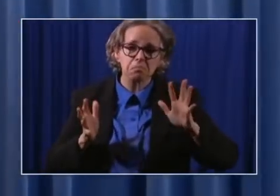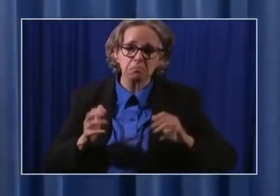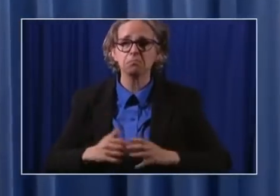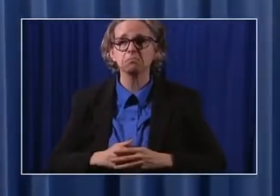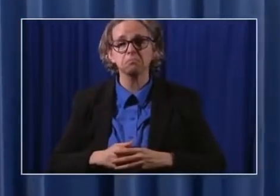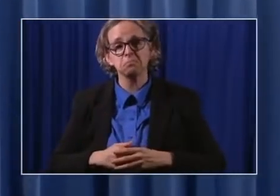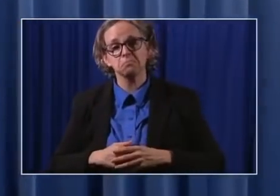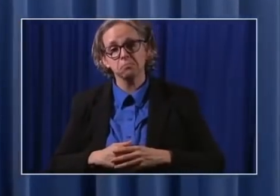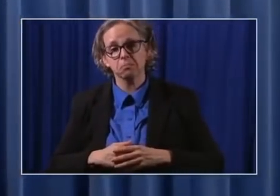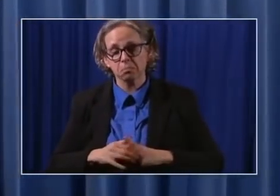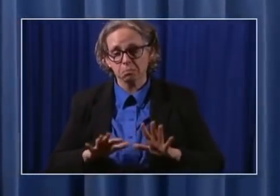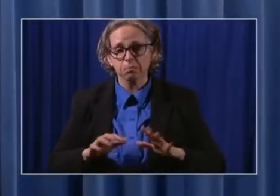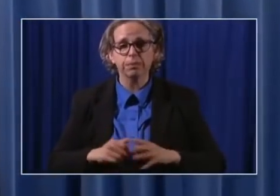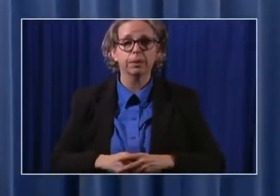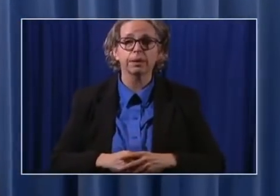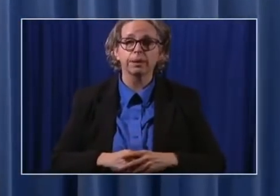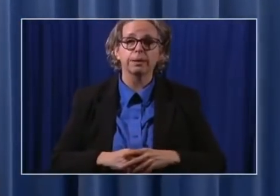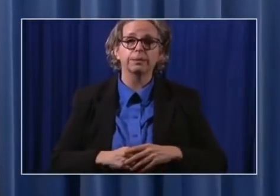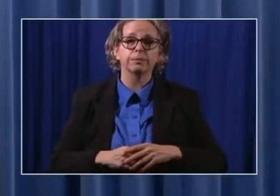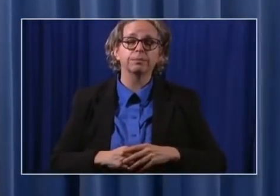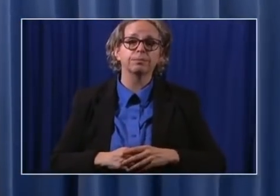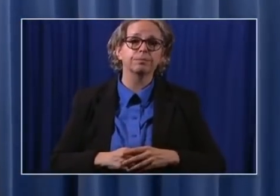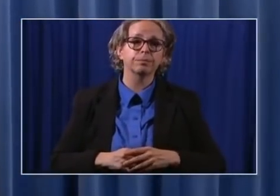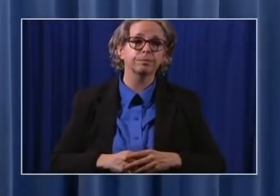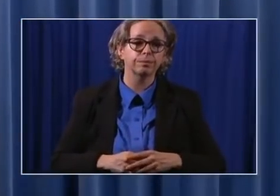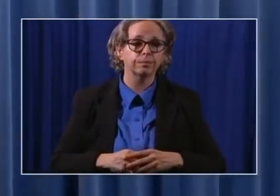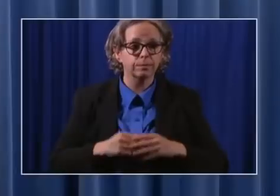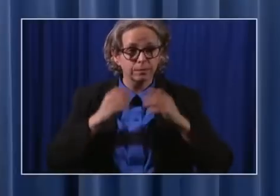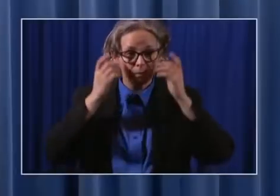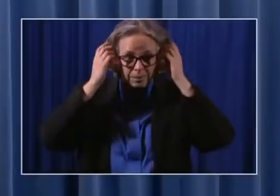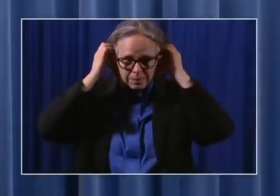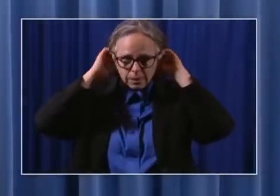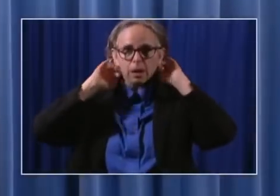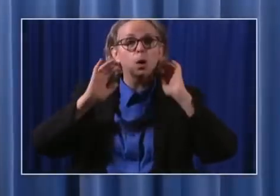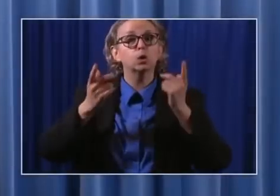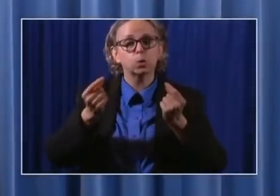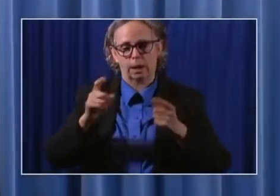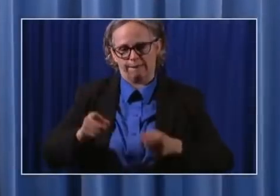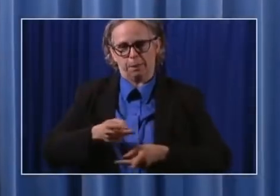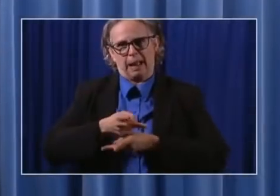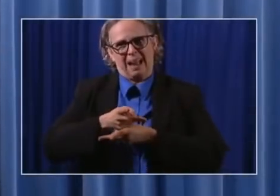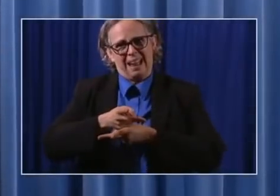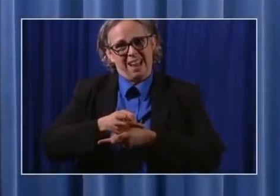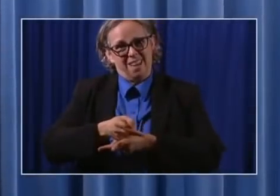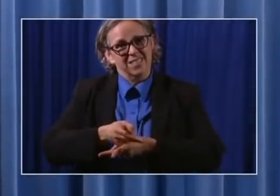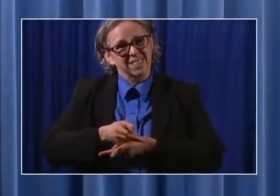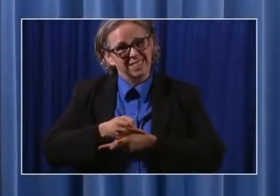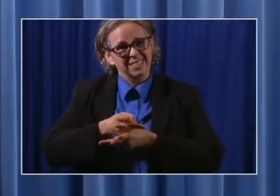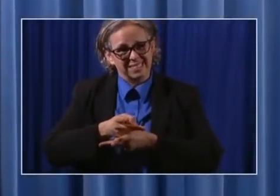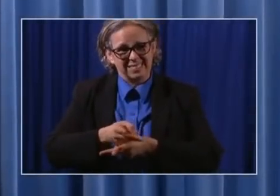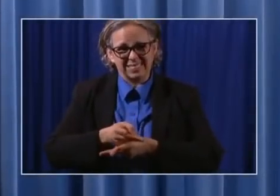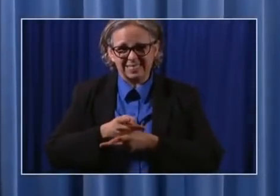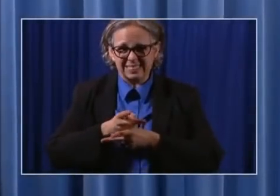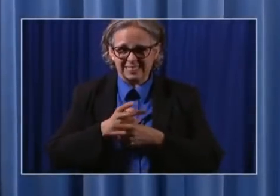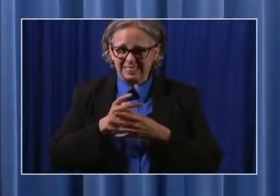go up. We are cautious about this, though. These are still high levels of spread.